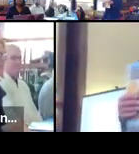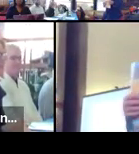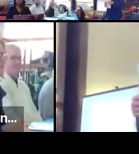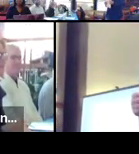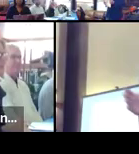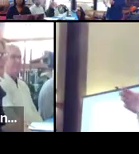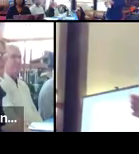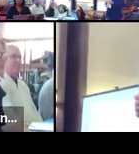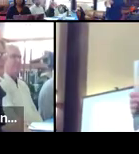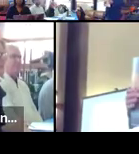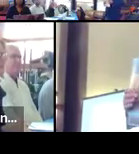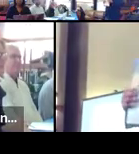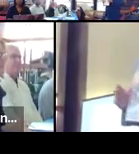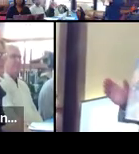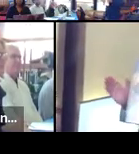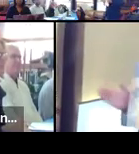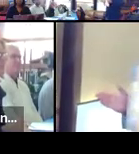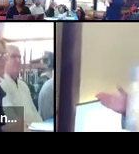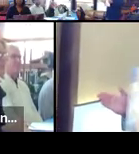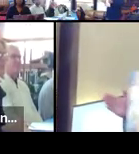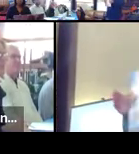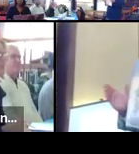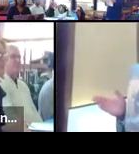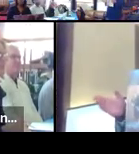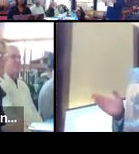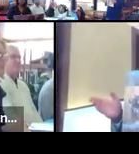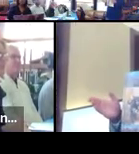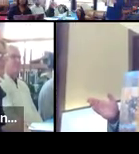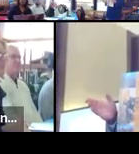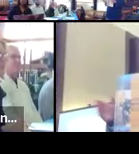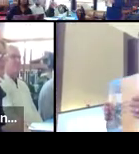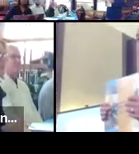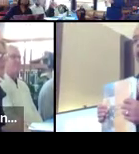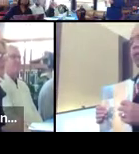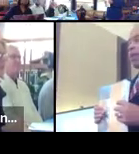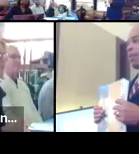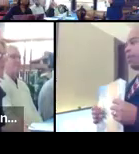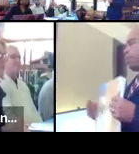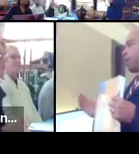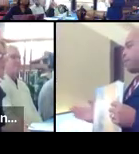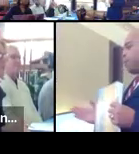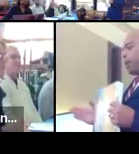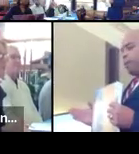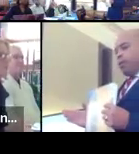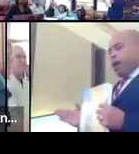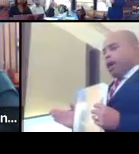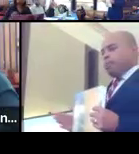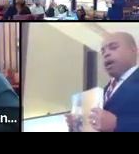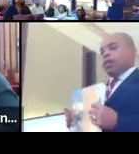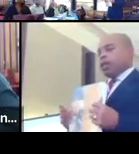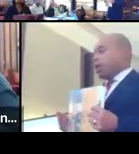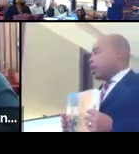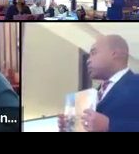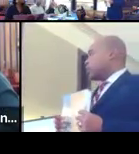Here, neighborhood planning program that came out of the 2017 Economic Development Sales Plan. We developed a neighborhood planning